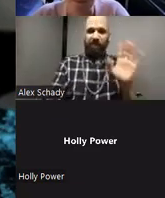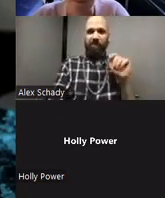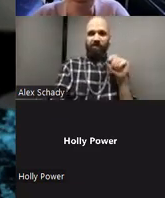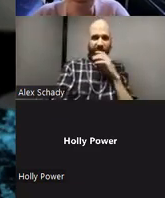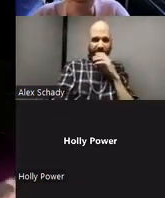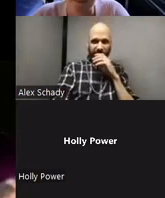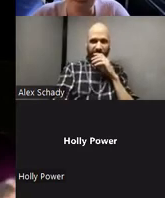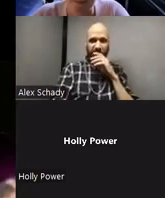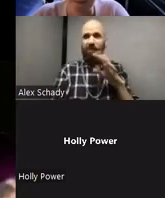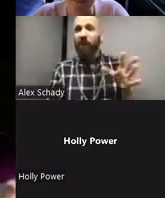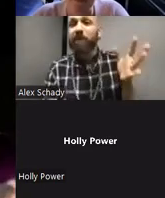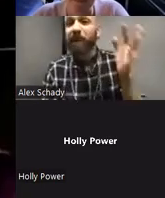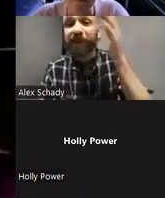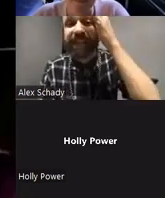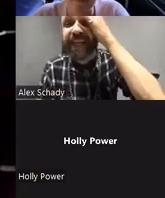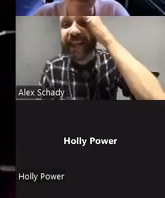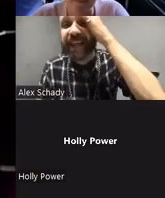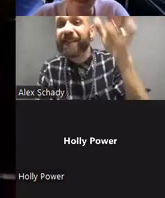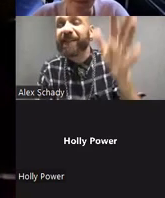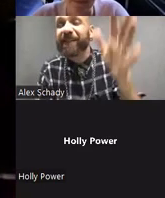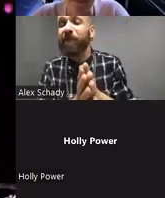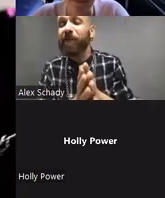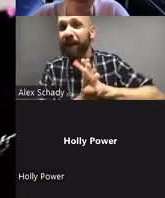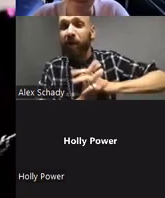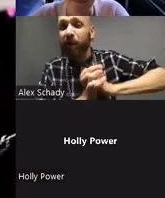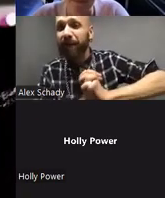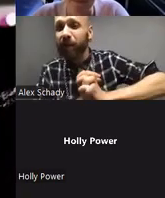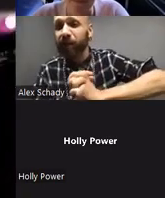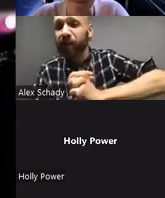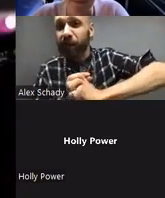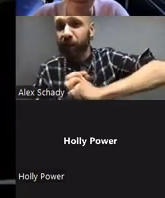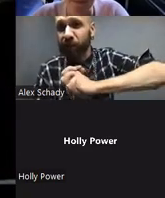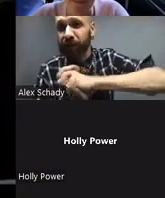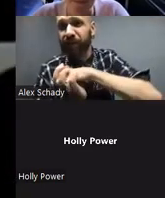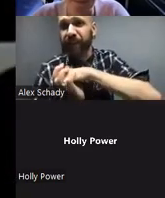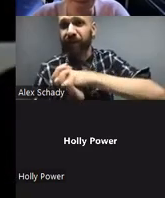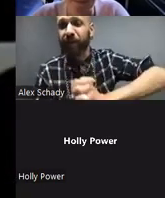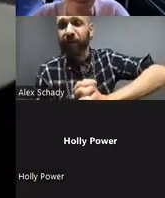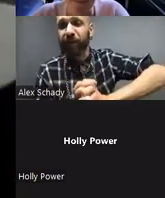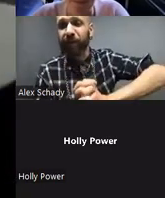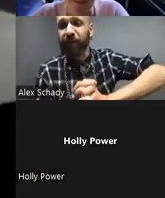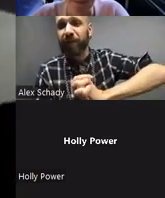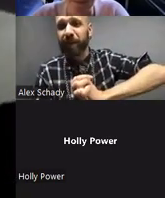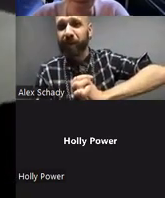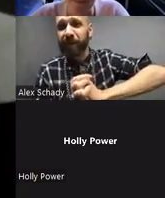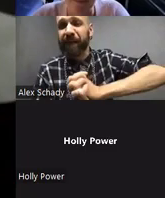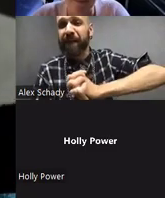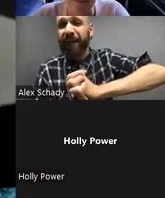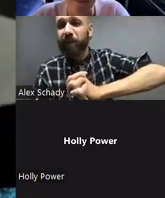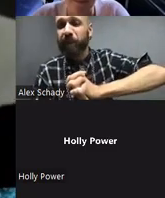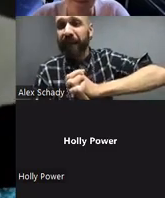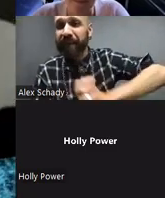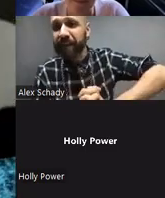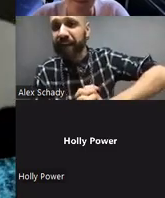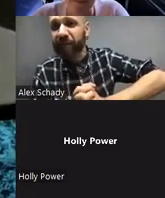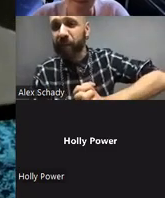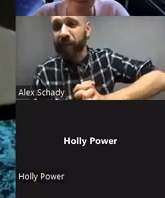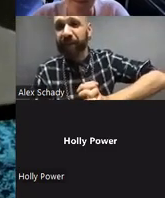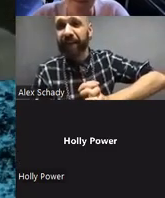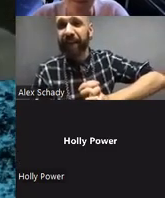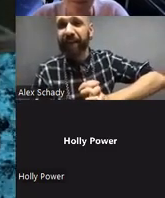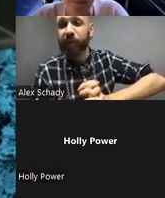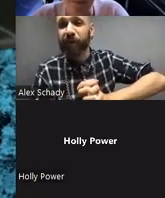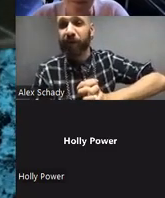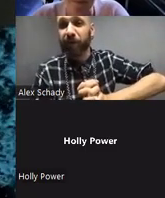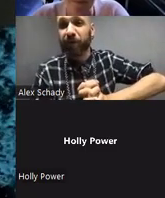go on, Alex. I was just going to say the last thing, that we also had loads of free tutors effectively through Arts for Dementia, because as people entered and left the